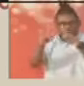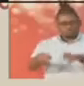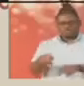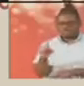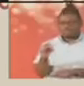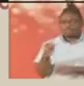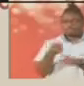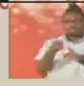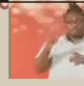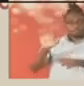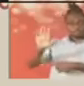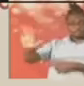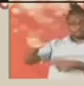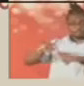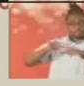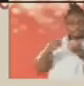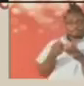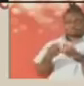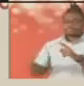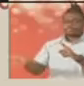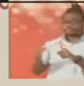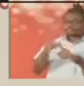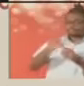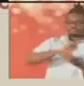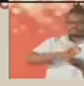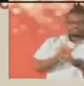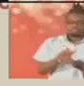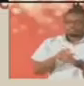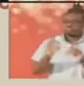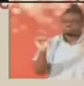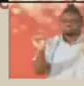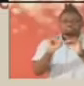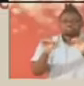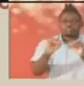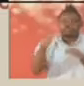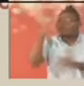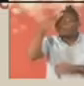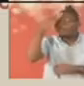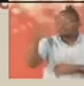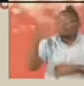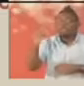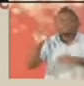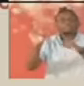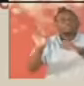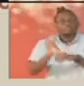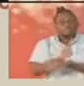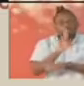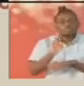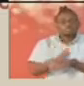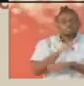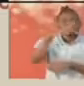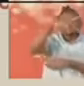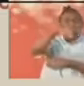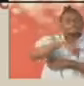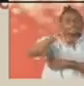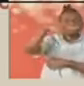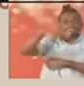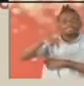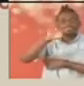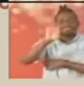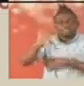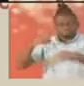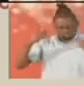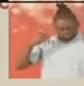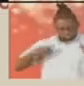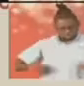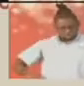team has contracted COVID-19. Why? Because they wore their personal protective equipment. Personal protective equipment will